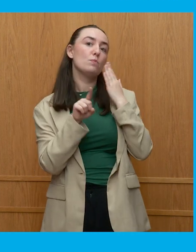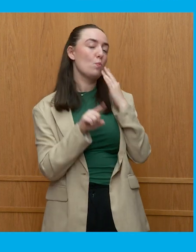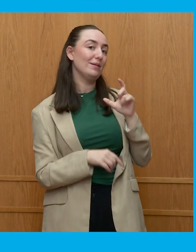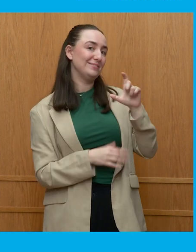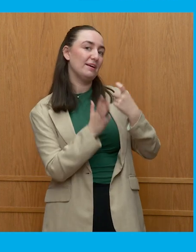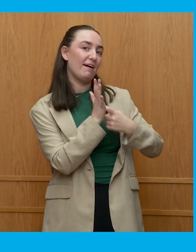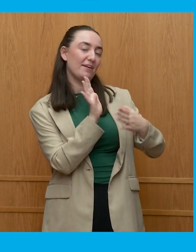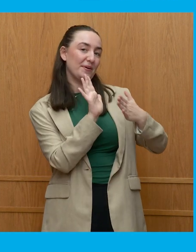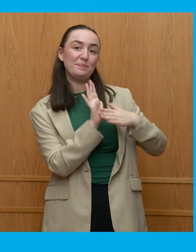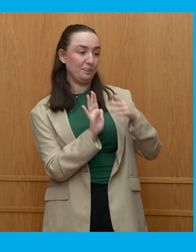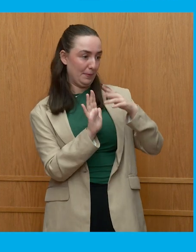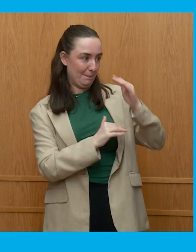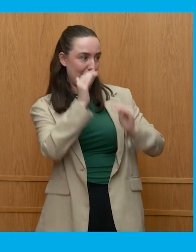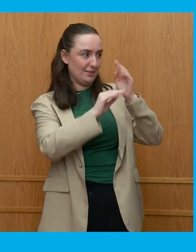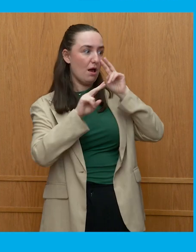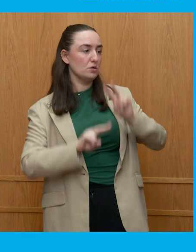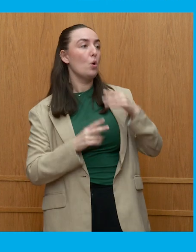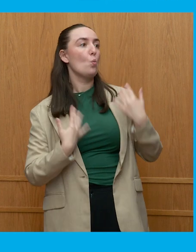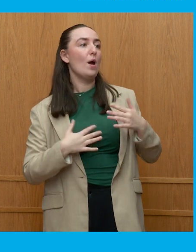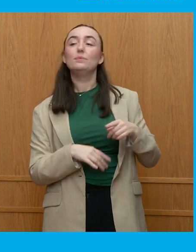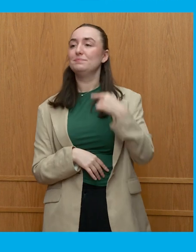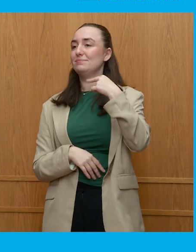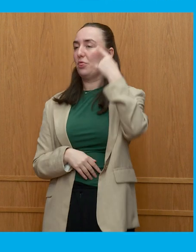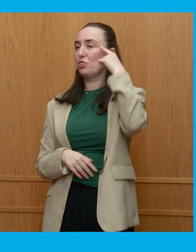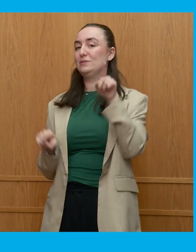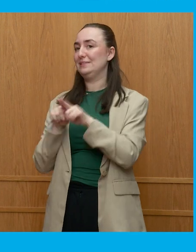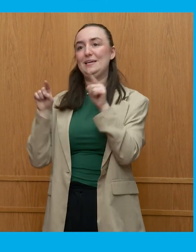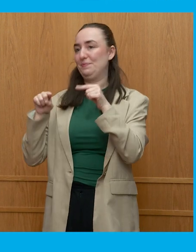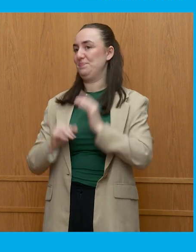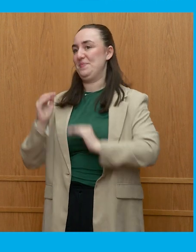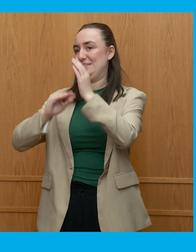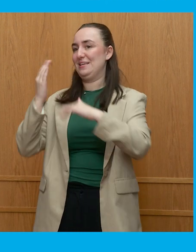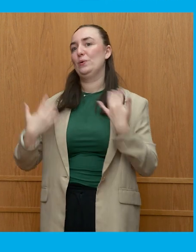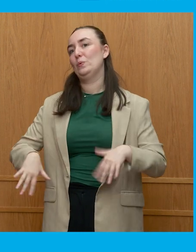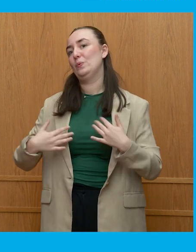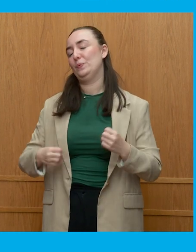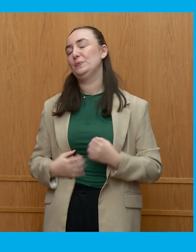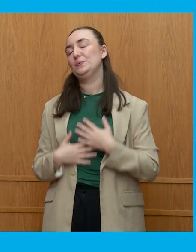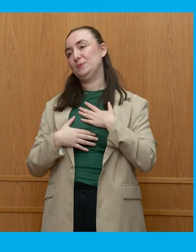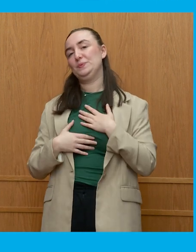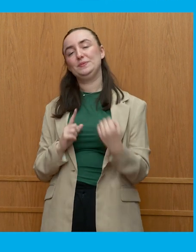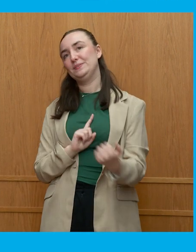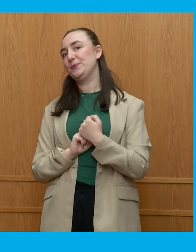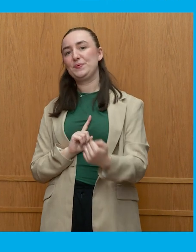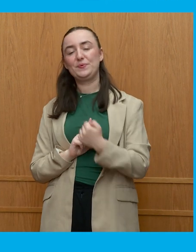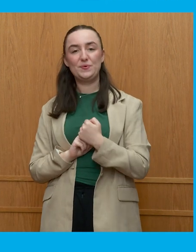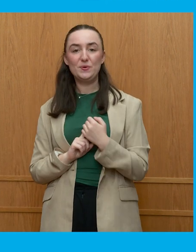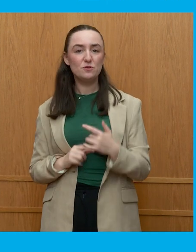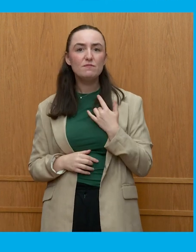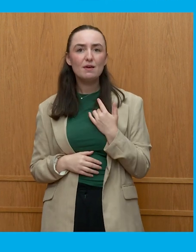of feeling. Visceral. Yes, that's a very good way to put it. It's like an epiphany. It gets you. And it gets onto your